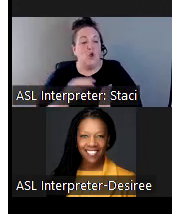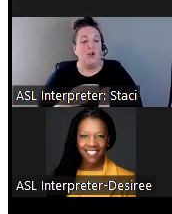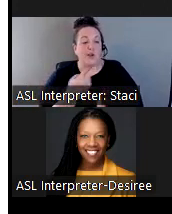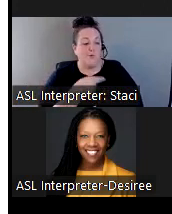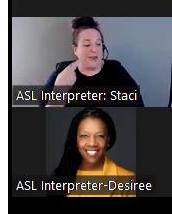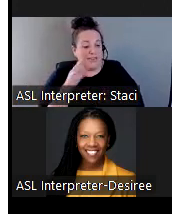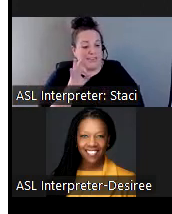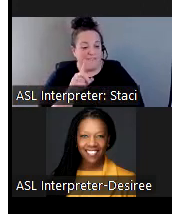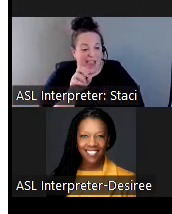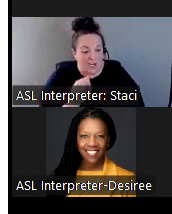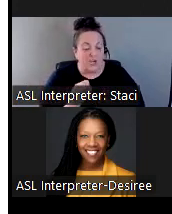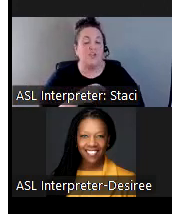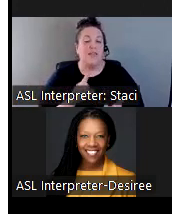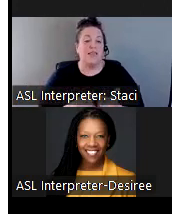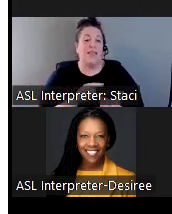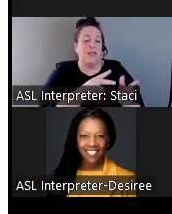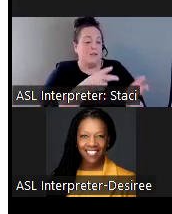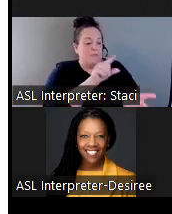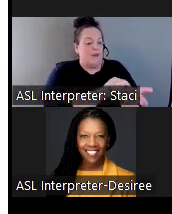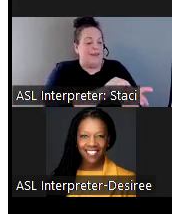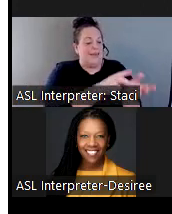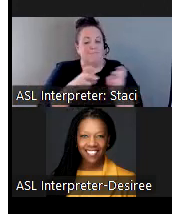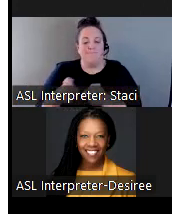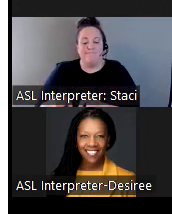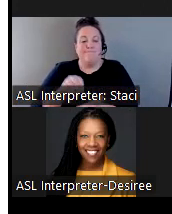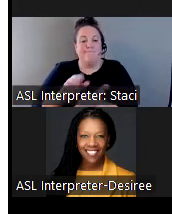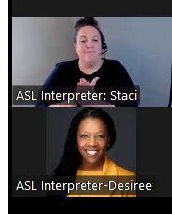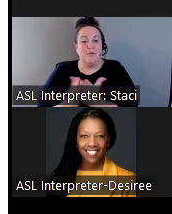again, print it out, put it in your notebook.